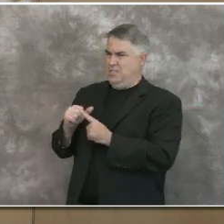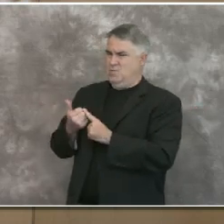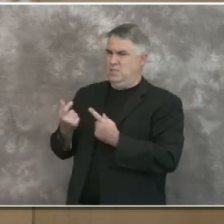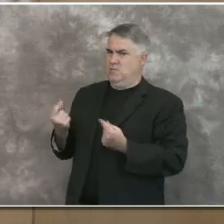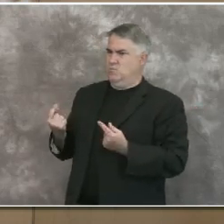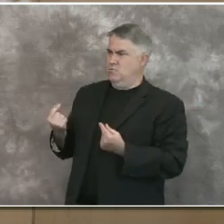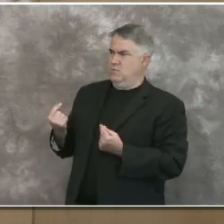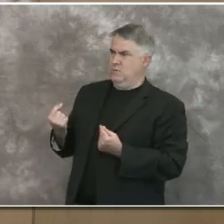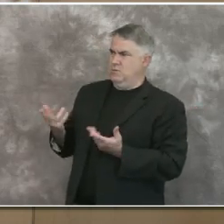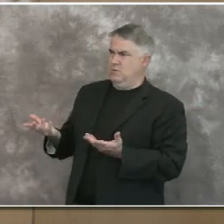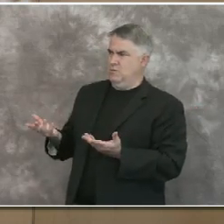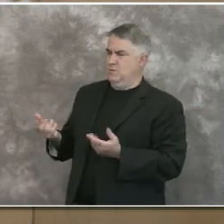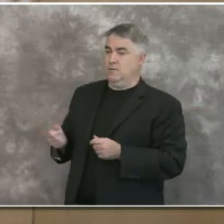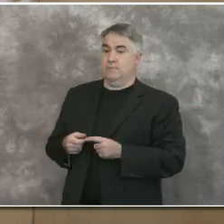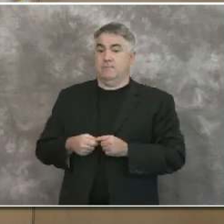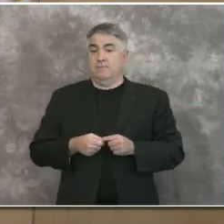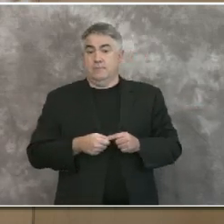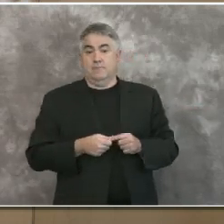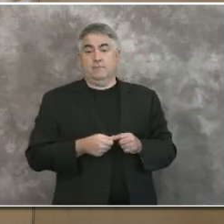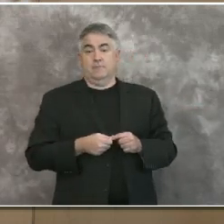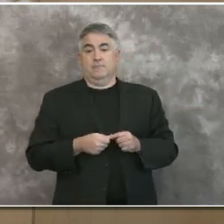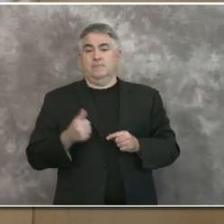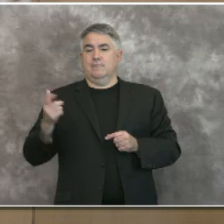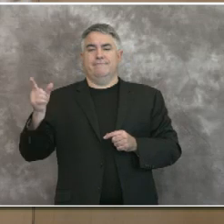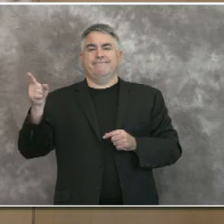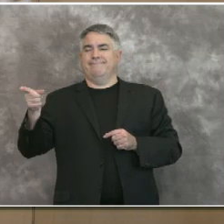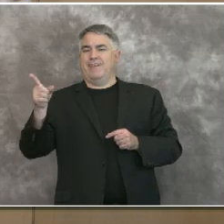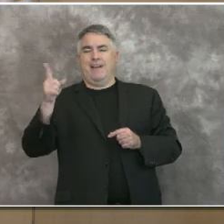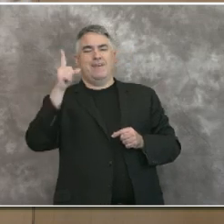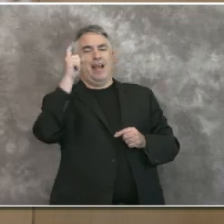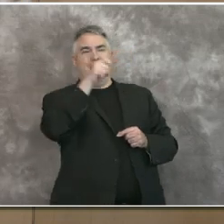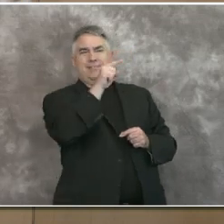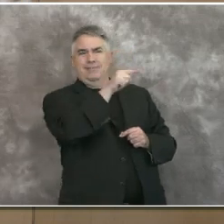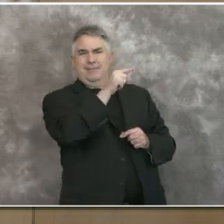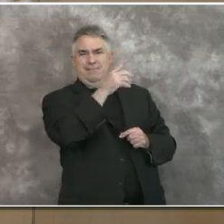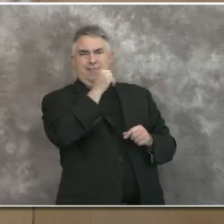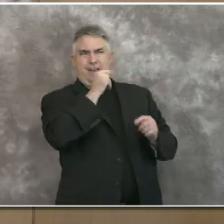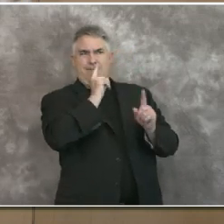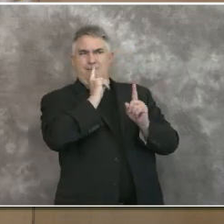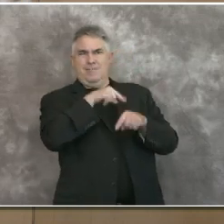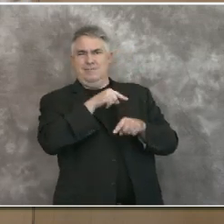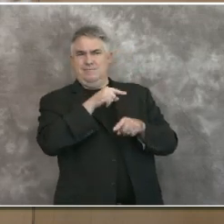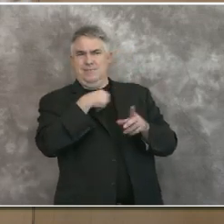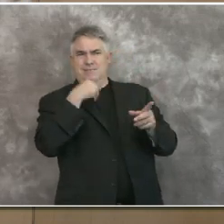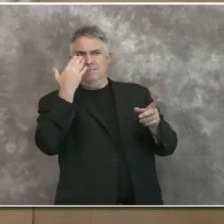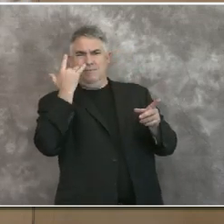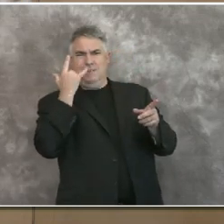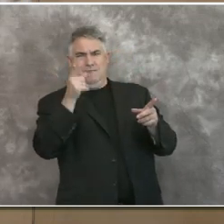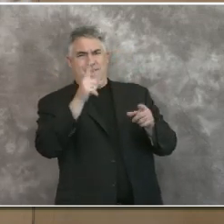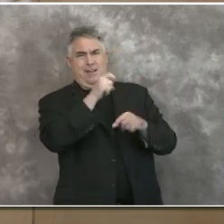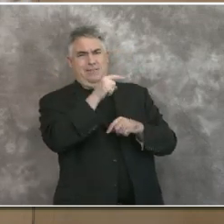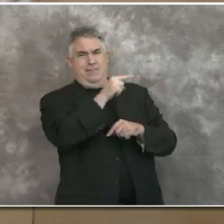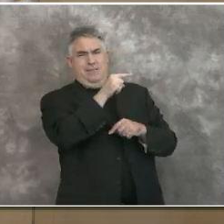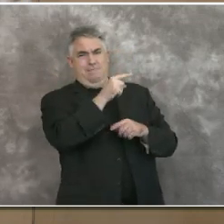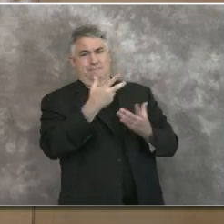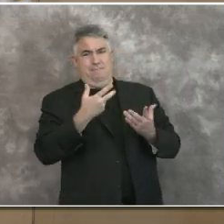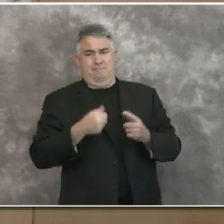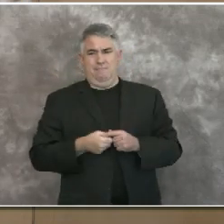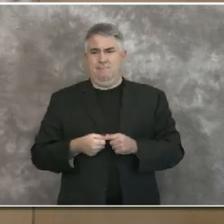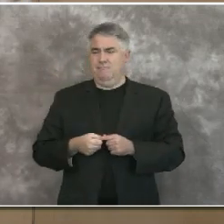that? Well, I think you would have to ask them for why they responded in that manner. We've reviewed the